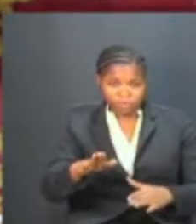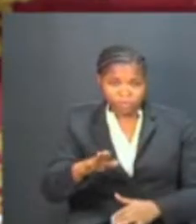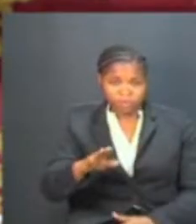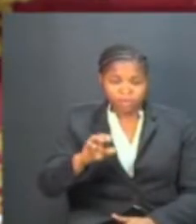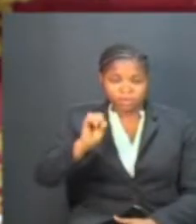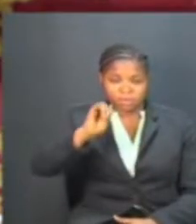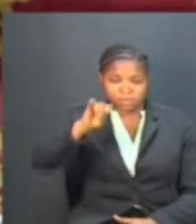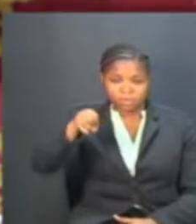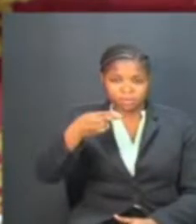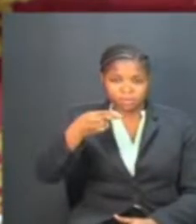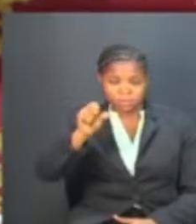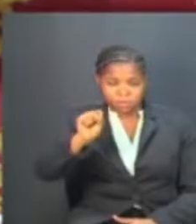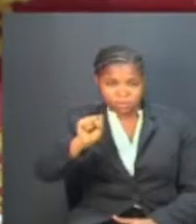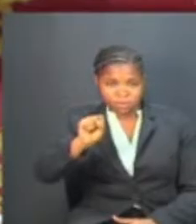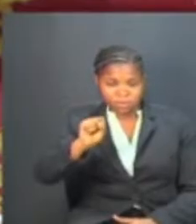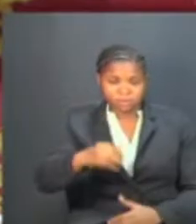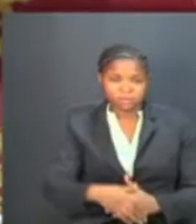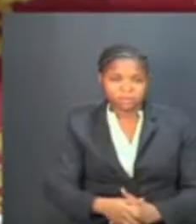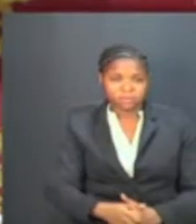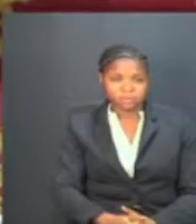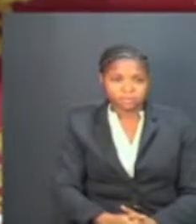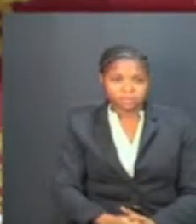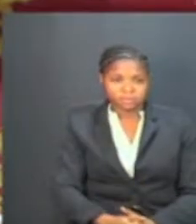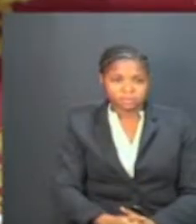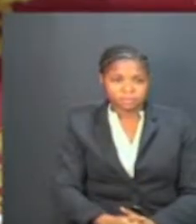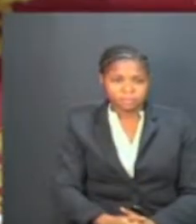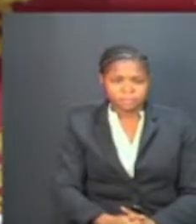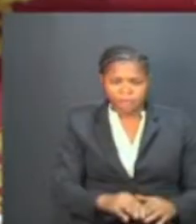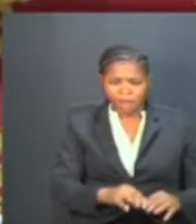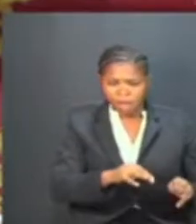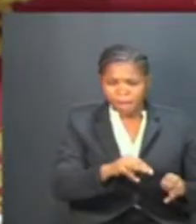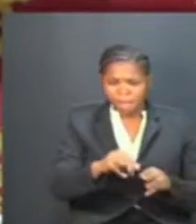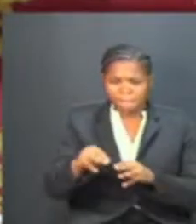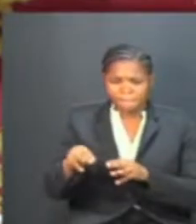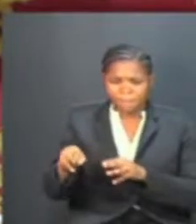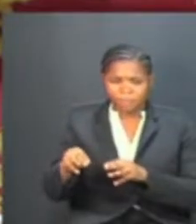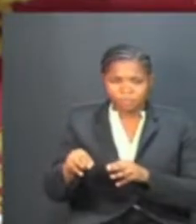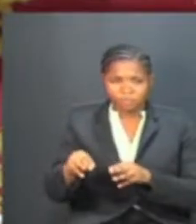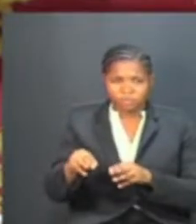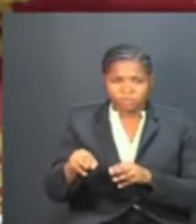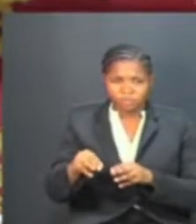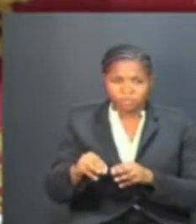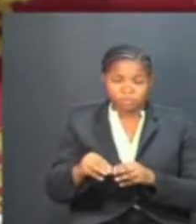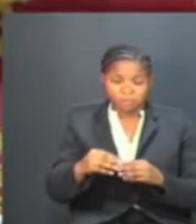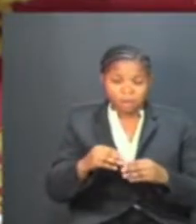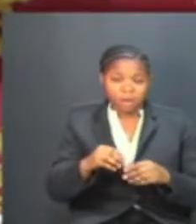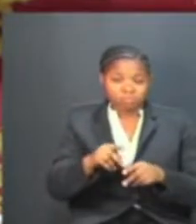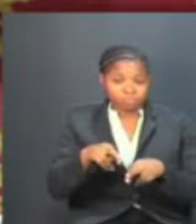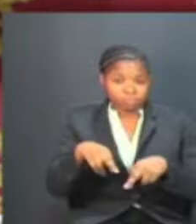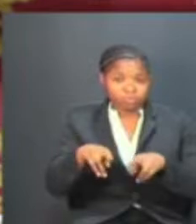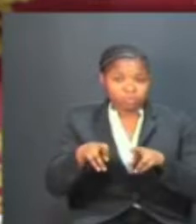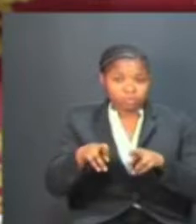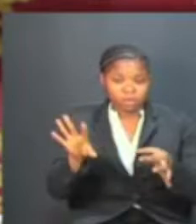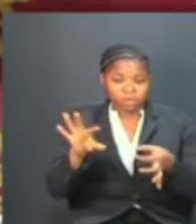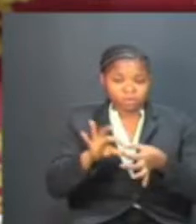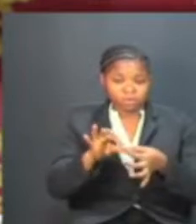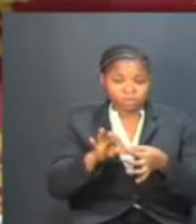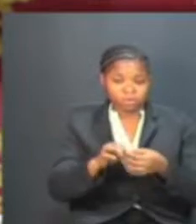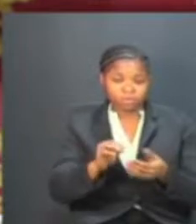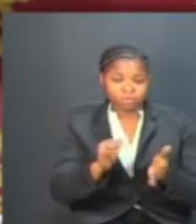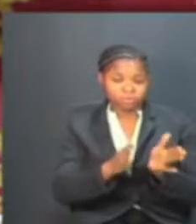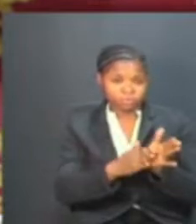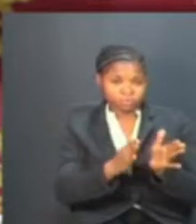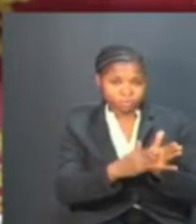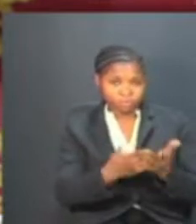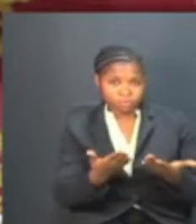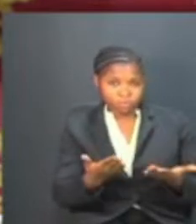in Kumasi. The route traverses mostly residential properties and schools with 2 streams